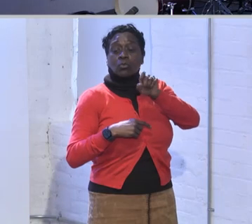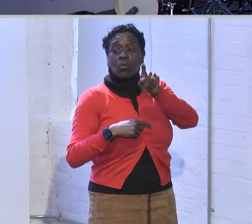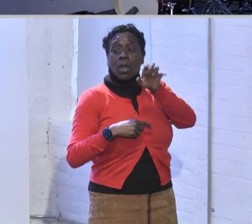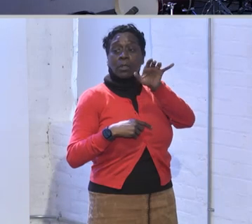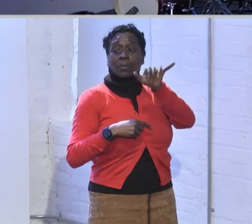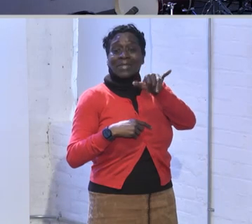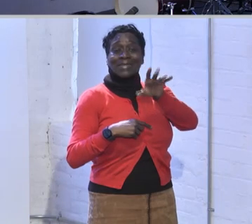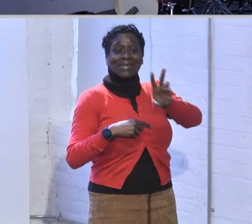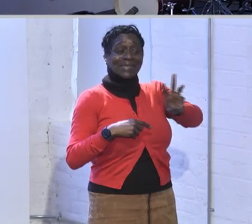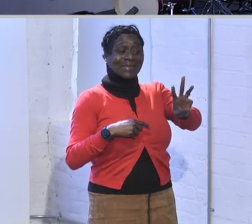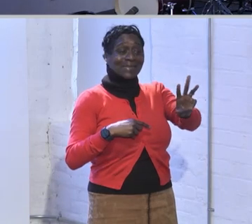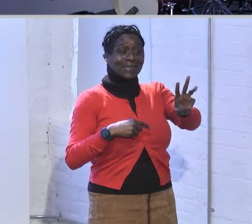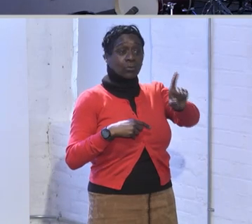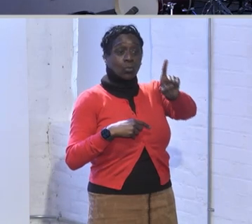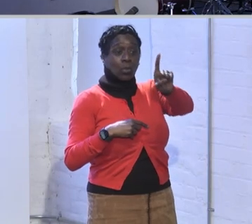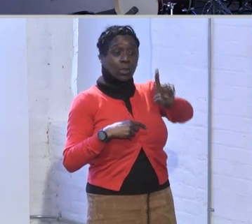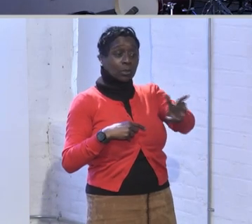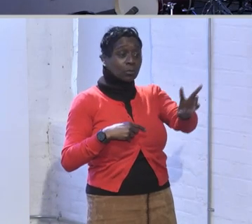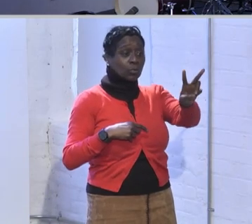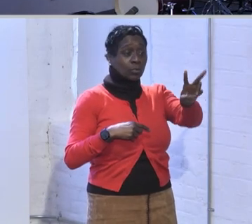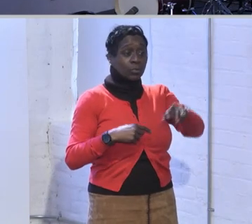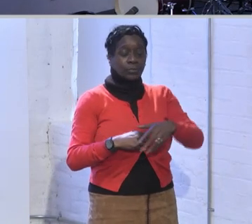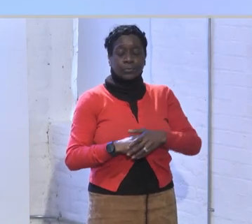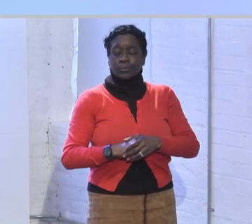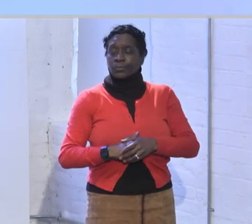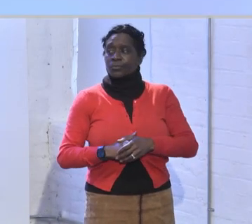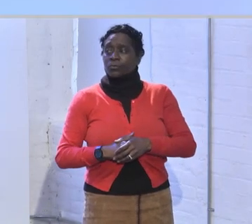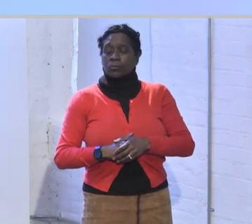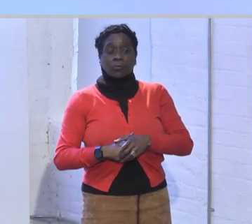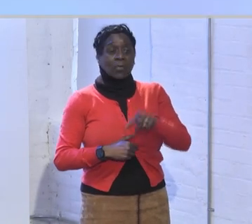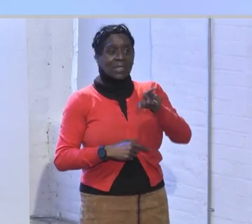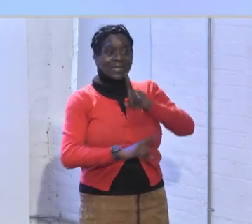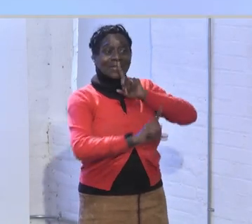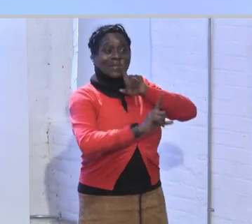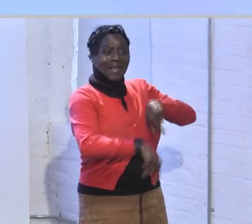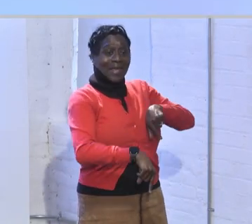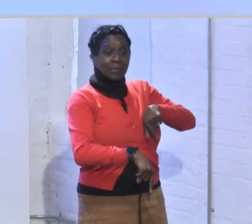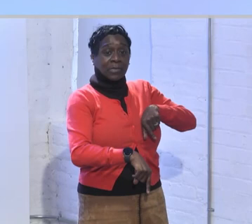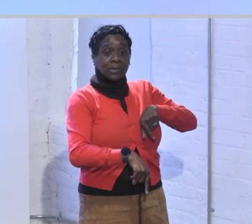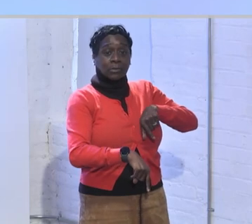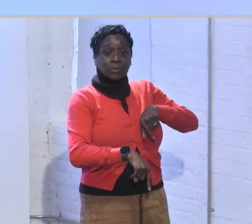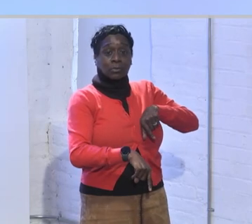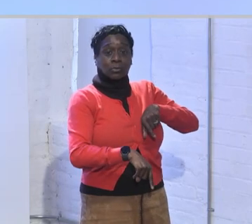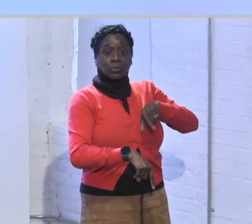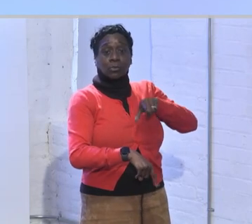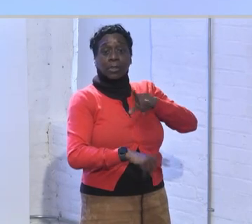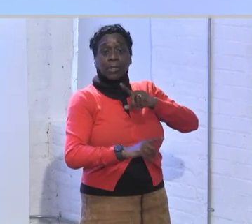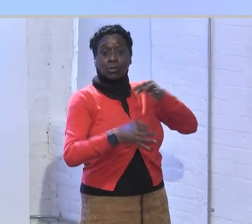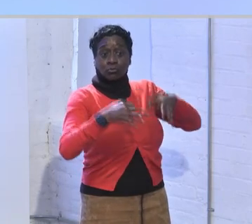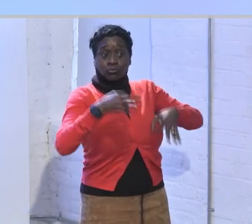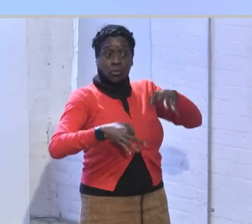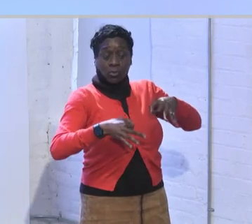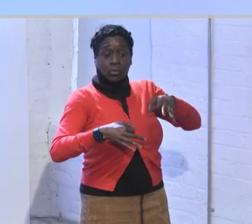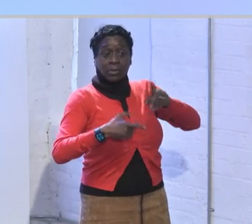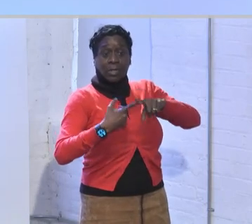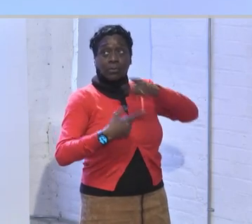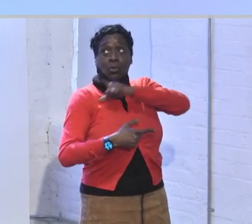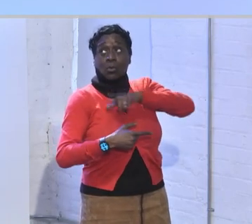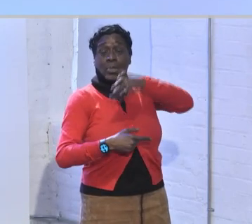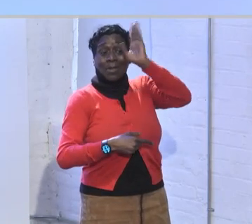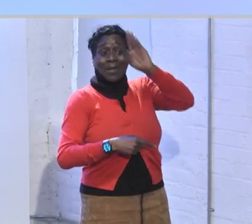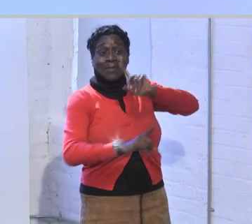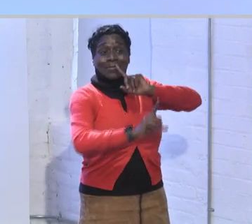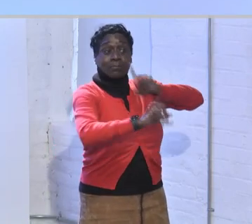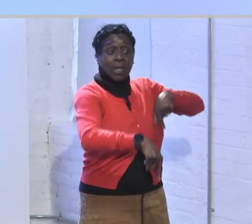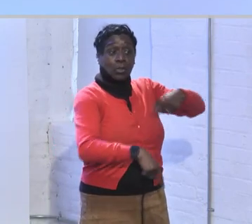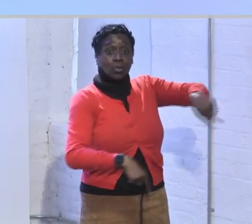and look at verses 1 and 2. Now these are the commandments, the statutes and the judgments which the Lord your God